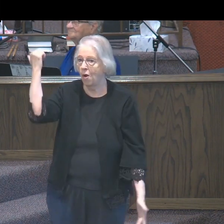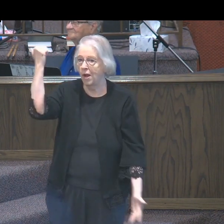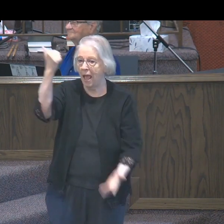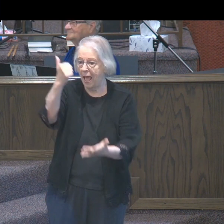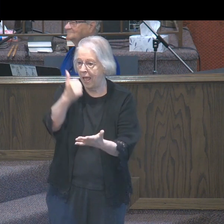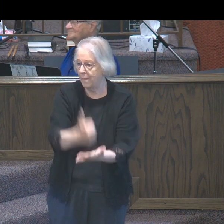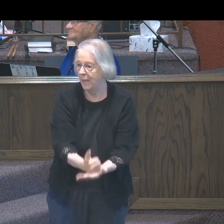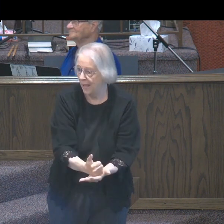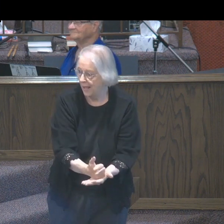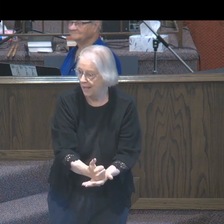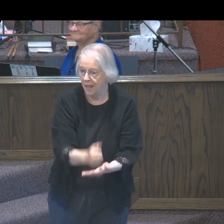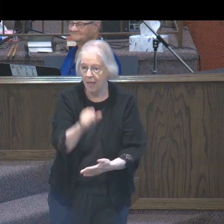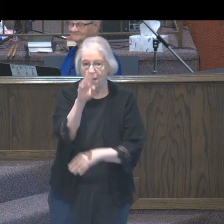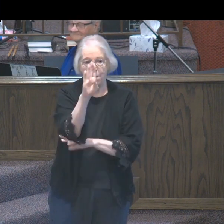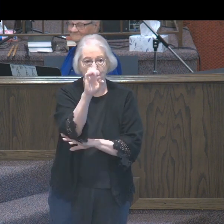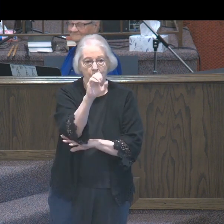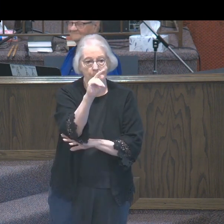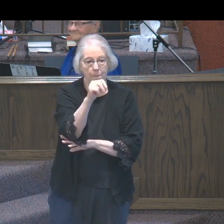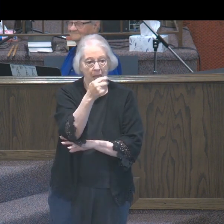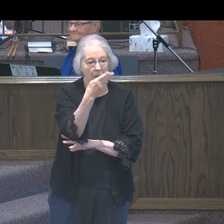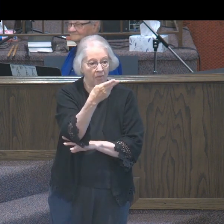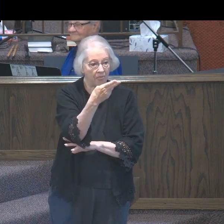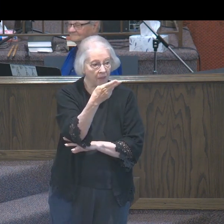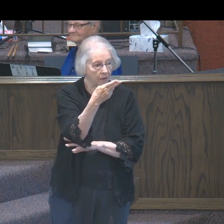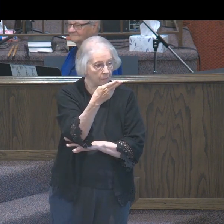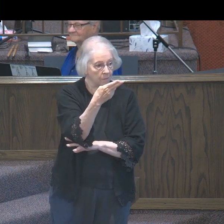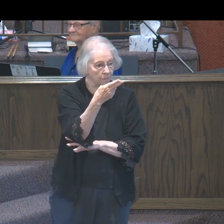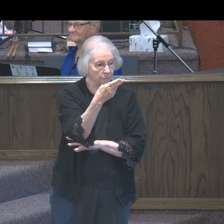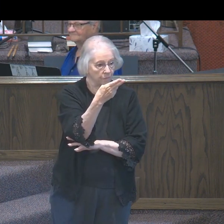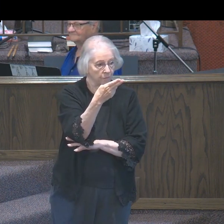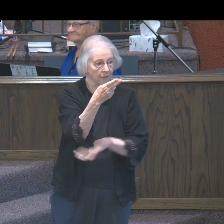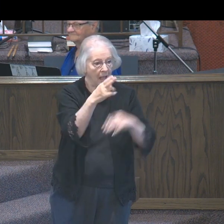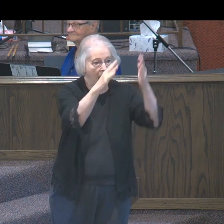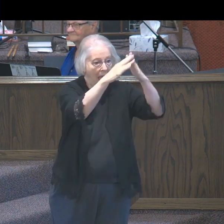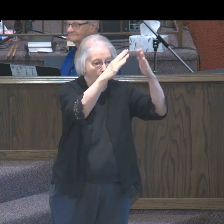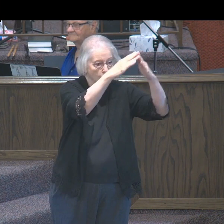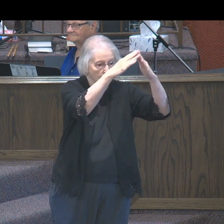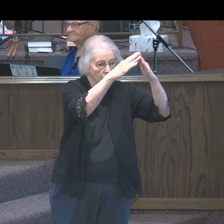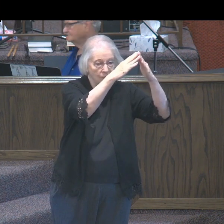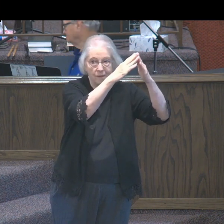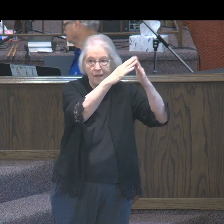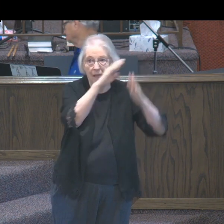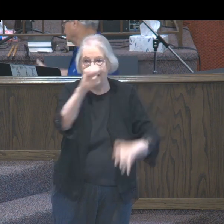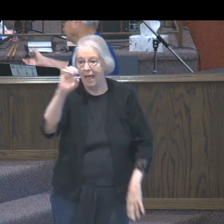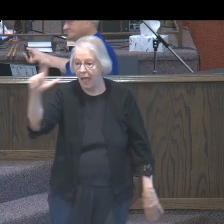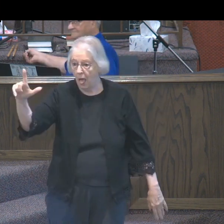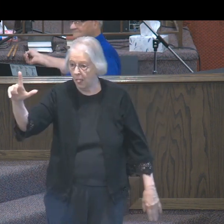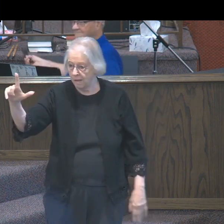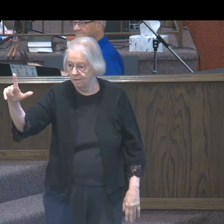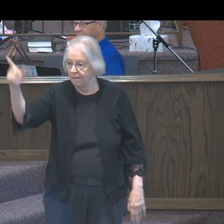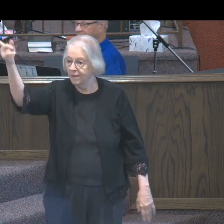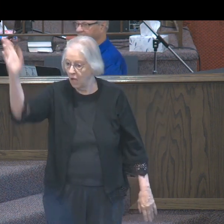gather weekly for worship. Thank you for coming today. I hope that you are already blessed in some way and that